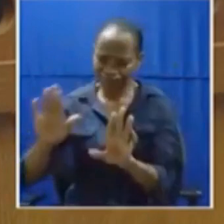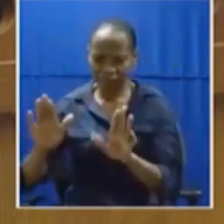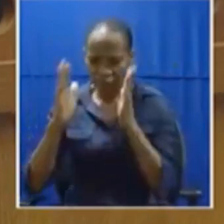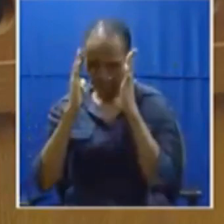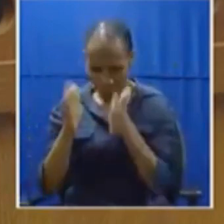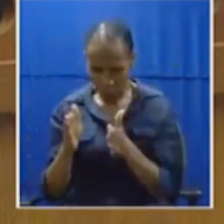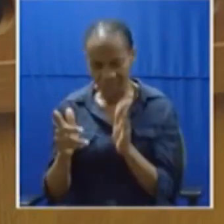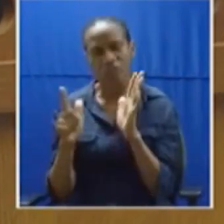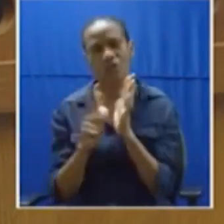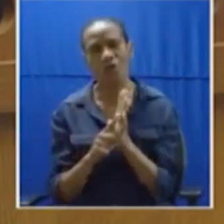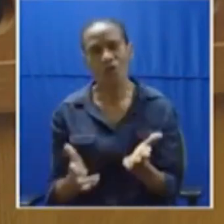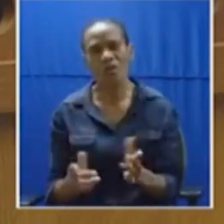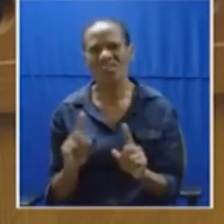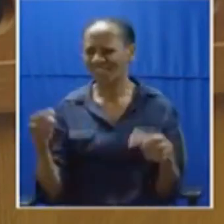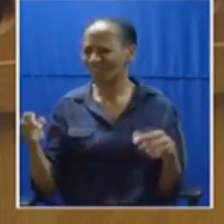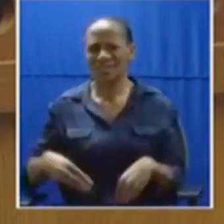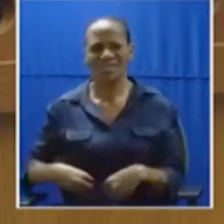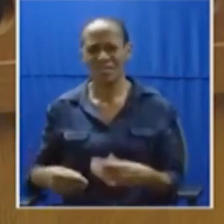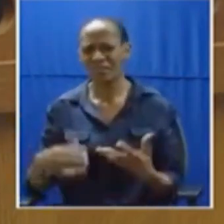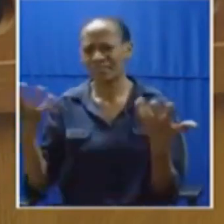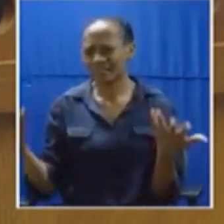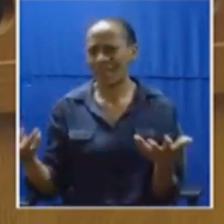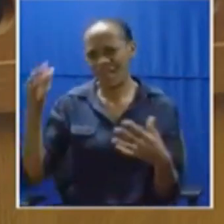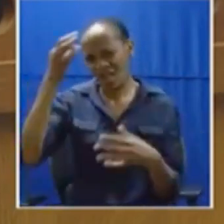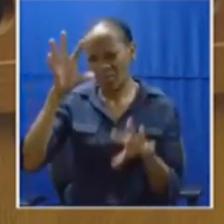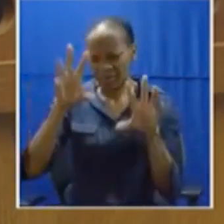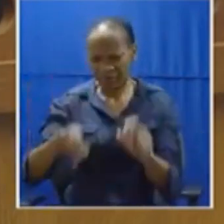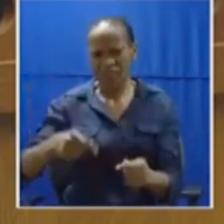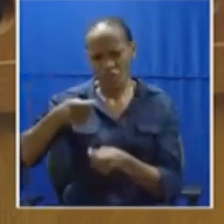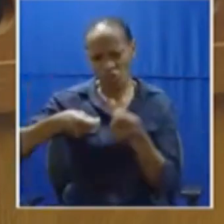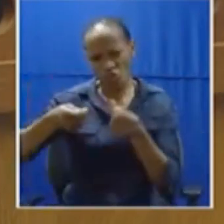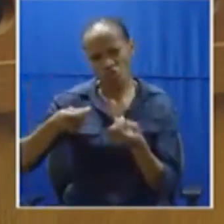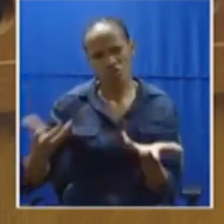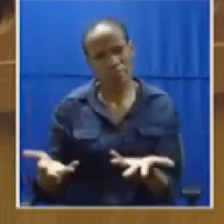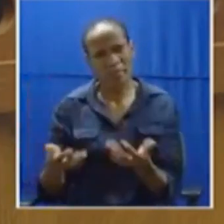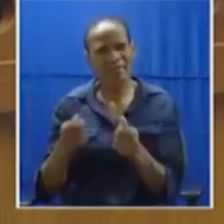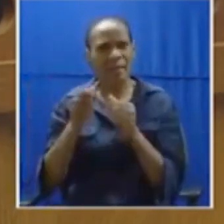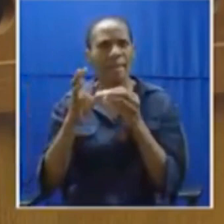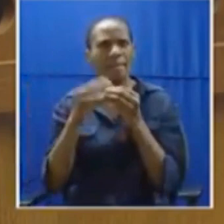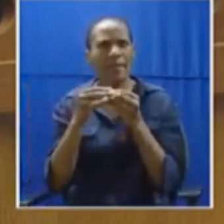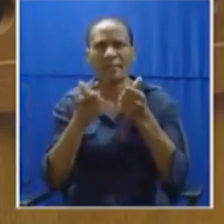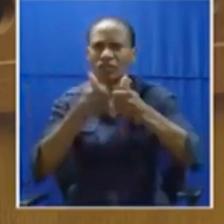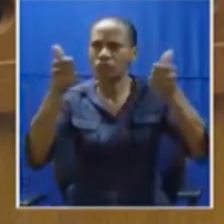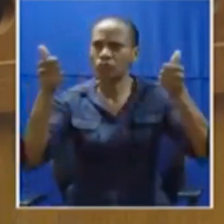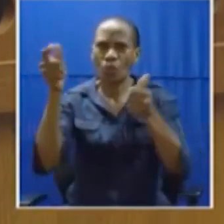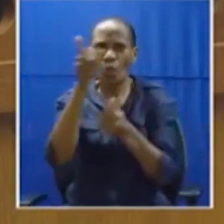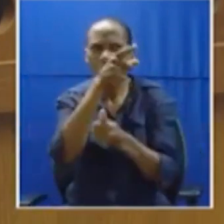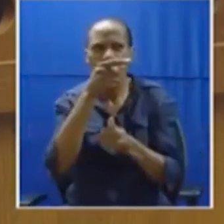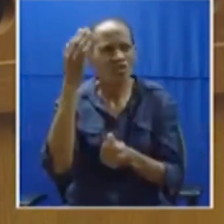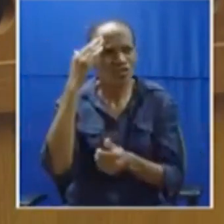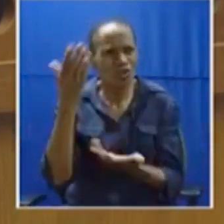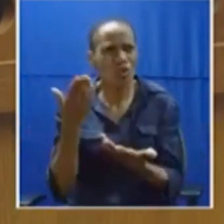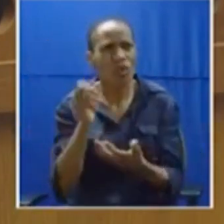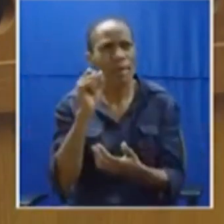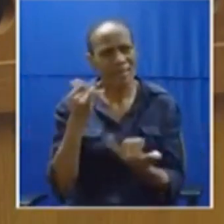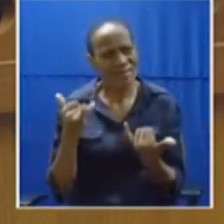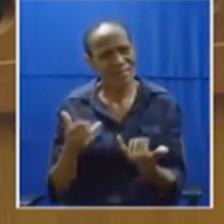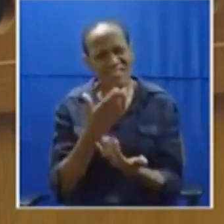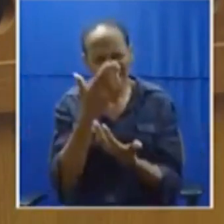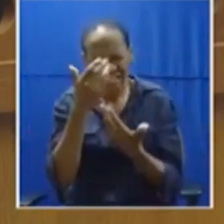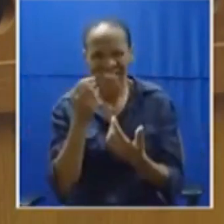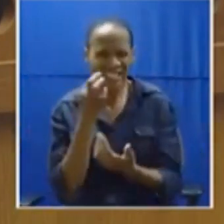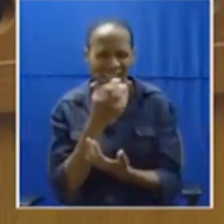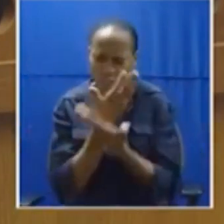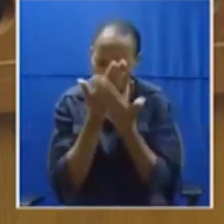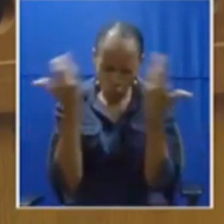be that state capture was executed under the nose of the executive without every single one of the members knowing exactly what was